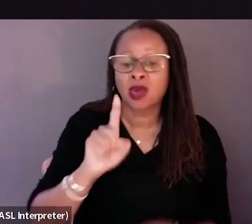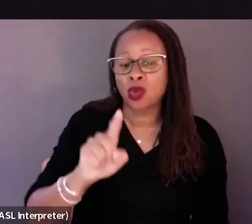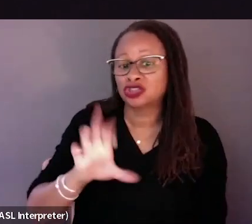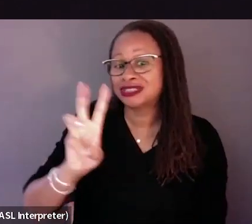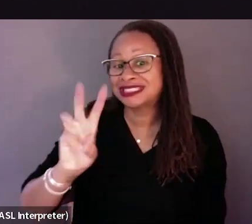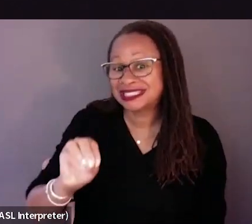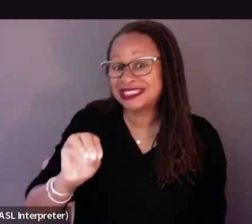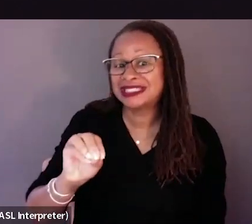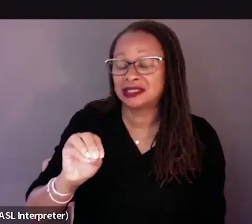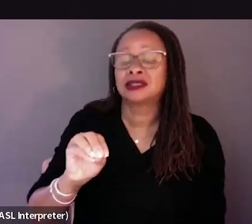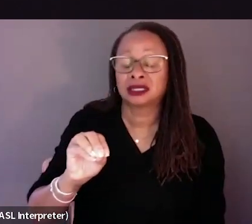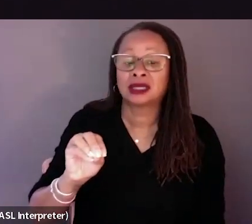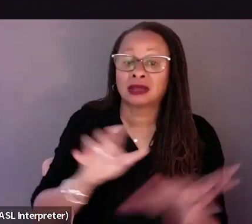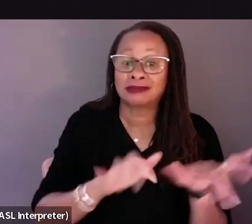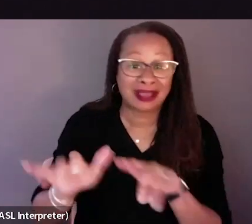160 of them.